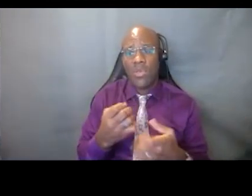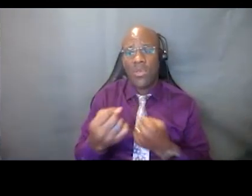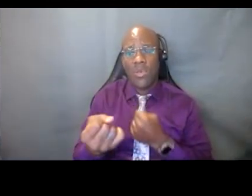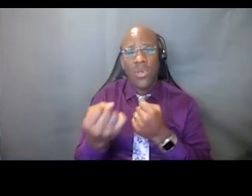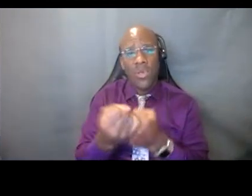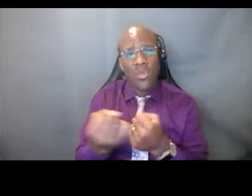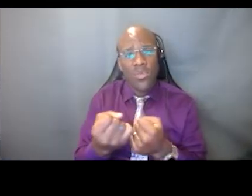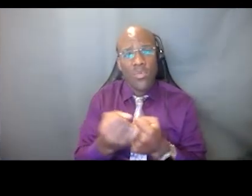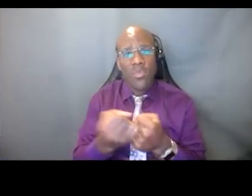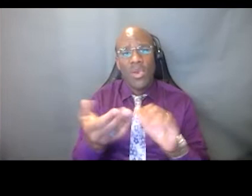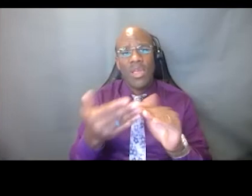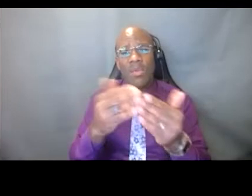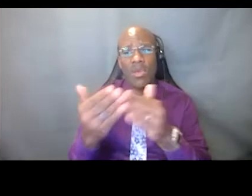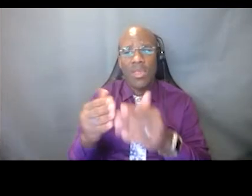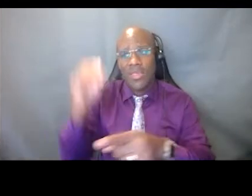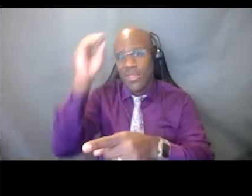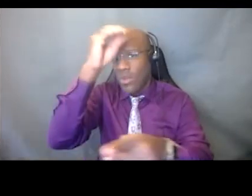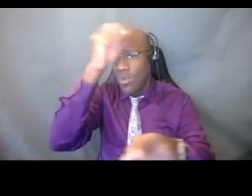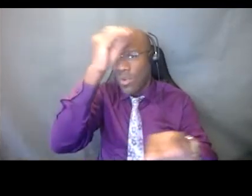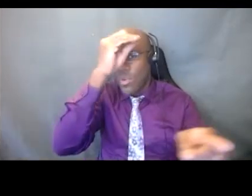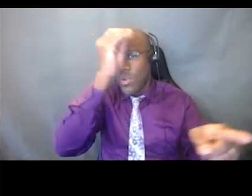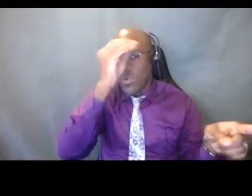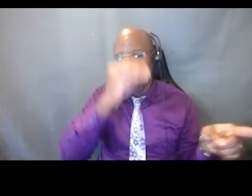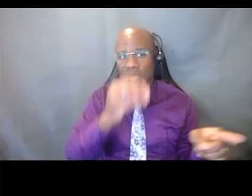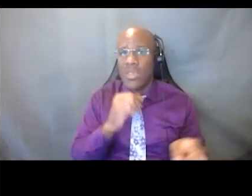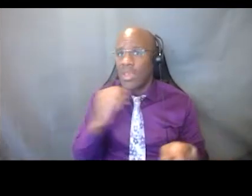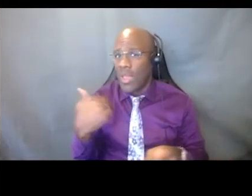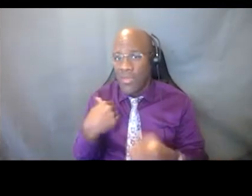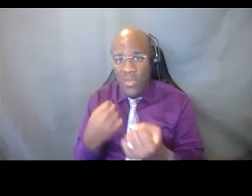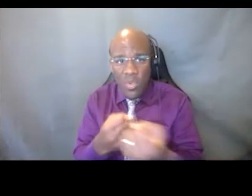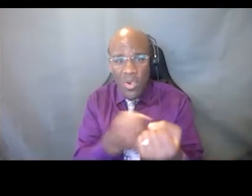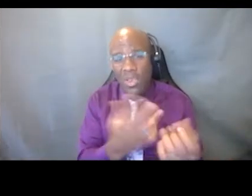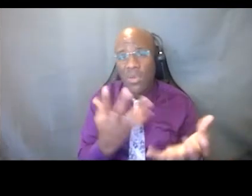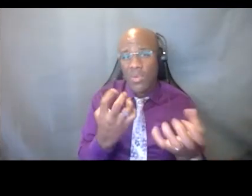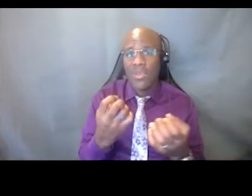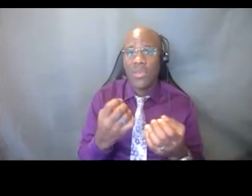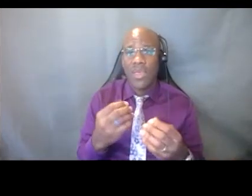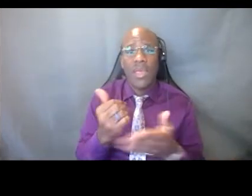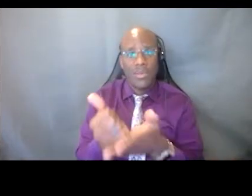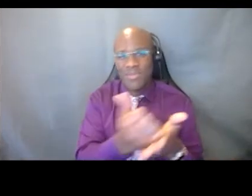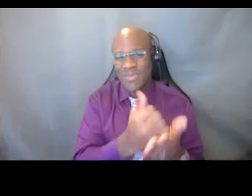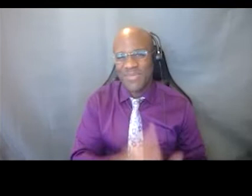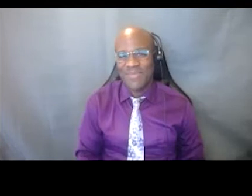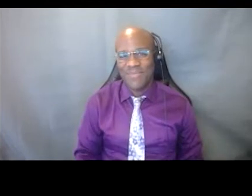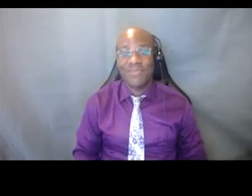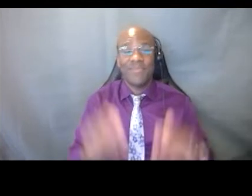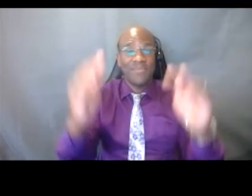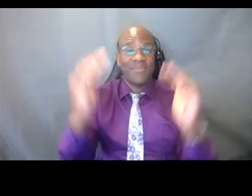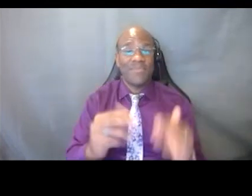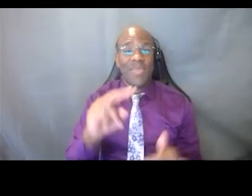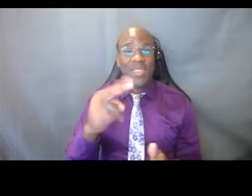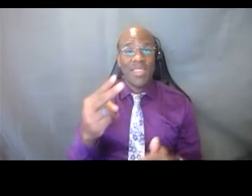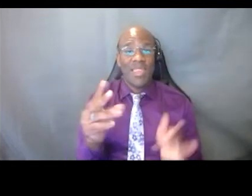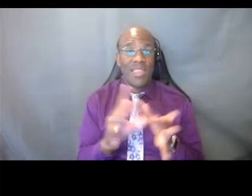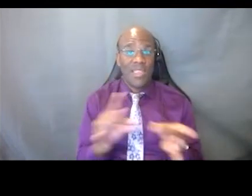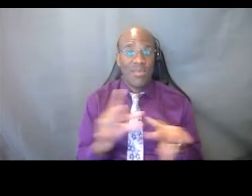getting this information and are not getting the support. And then the second testimony comes from Valerie